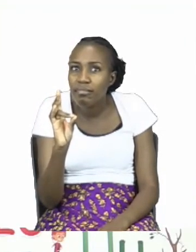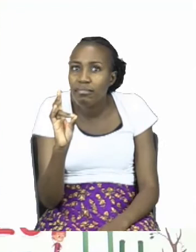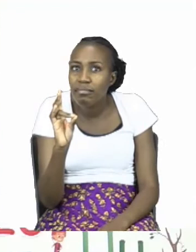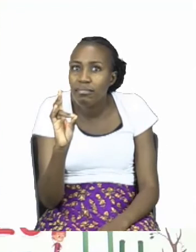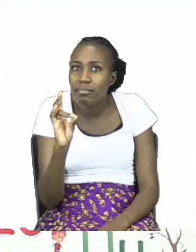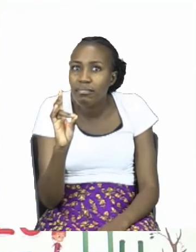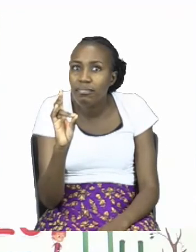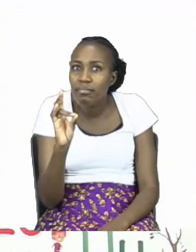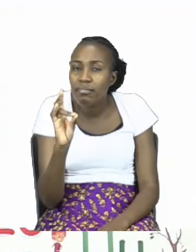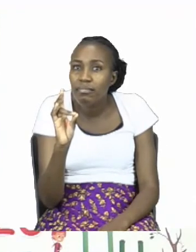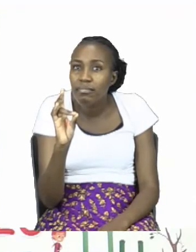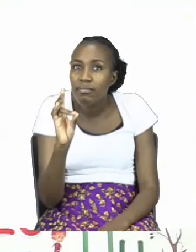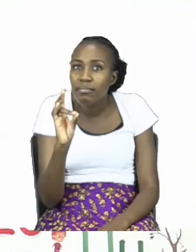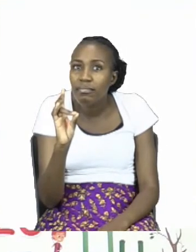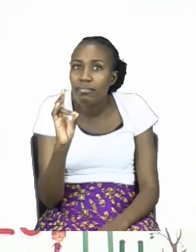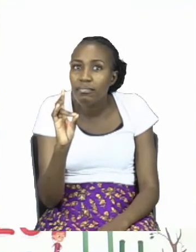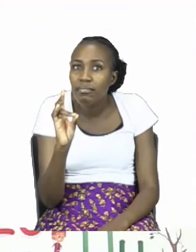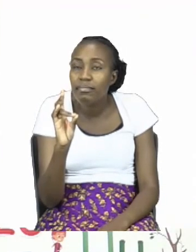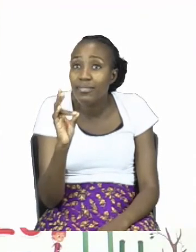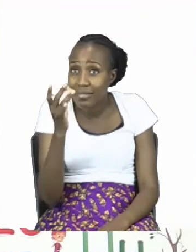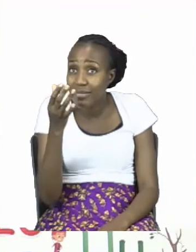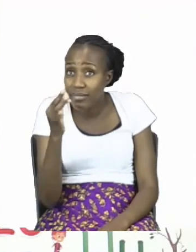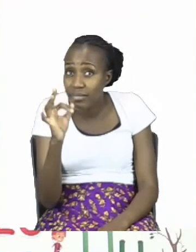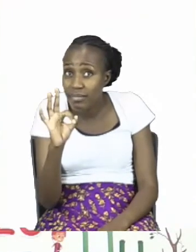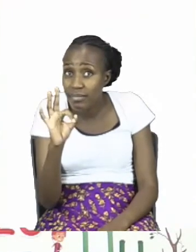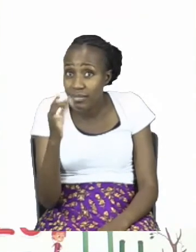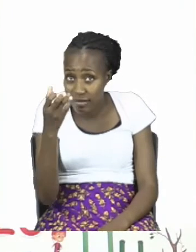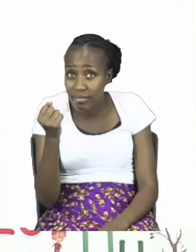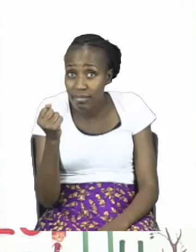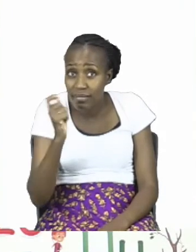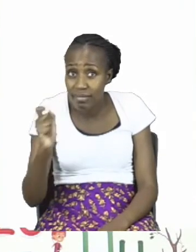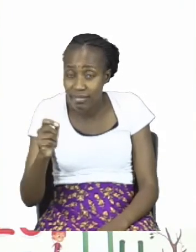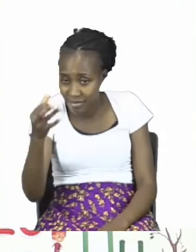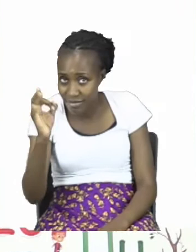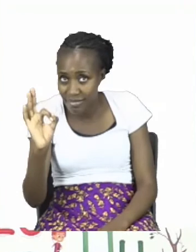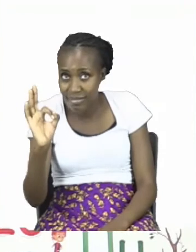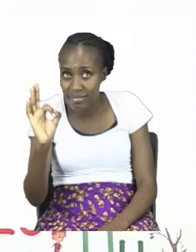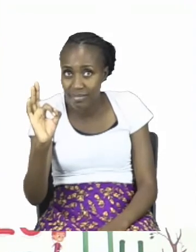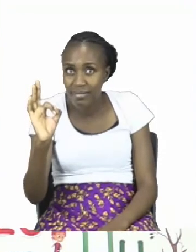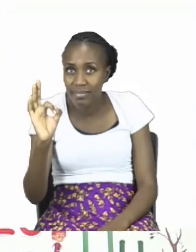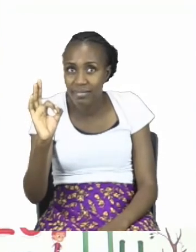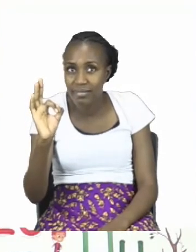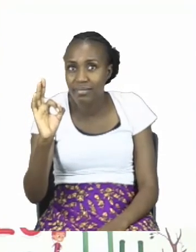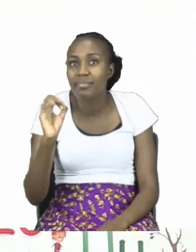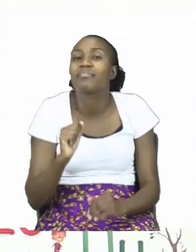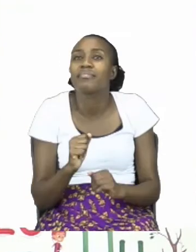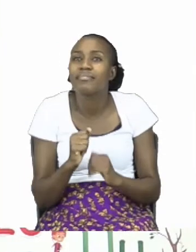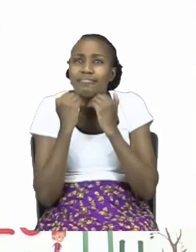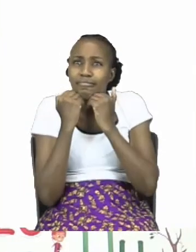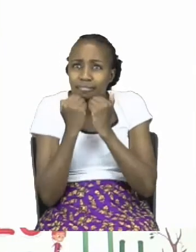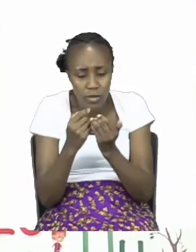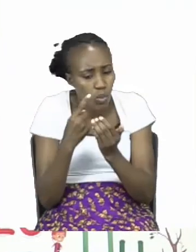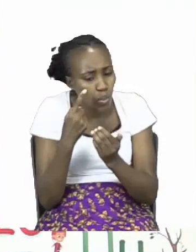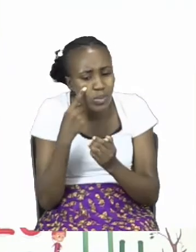6? No. Oh, I missed a 9. So remember, it's very important to check with your